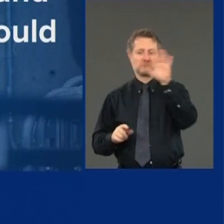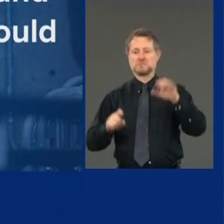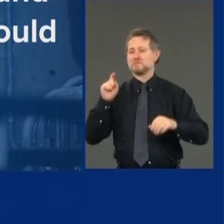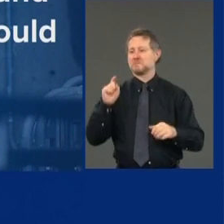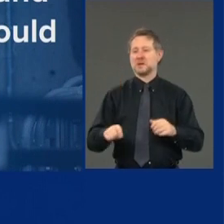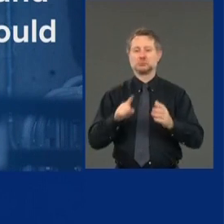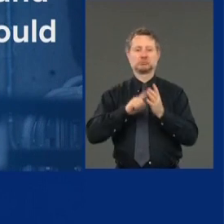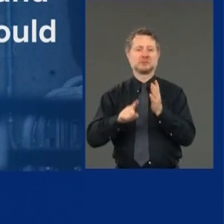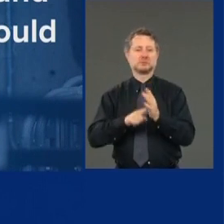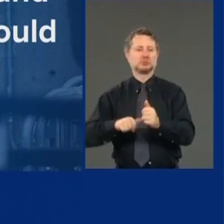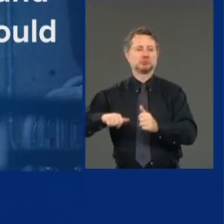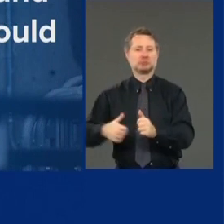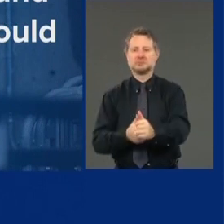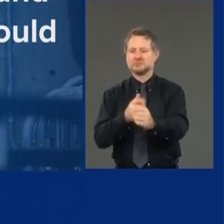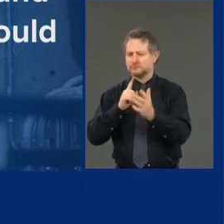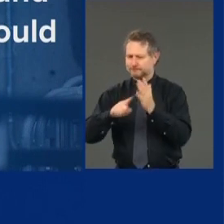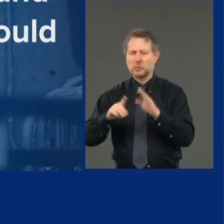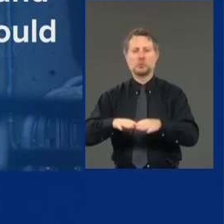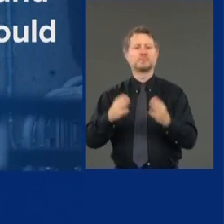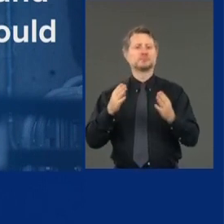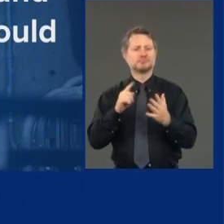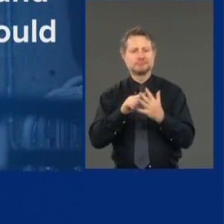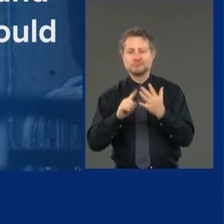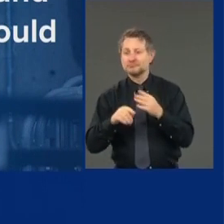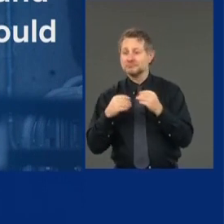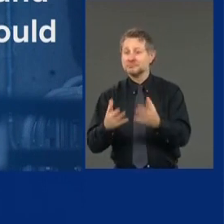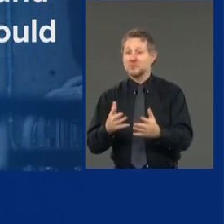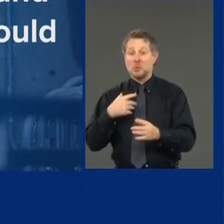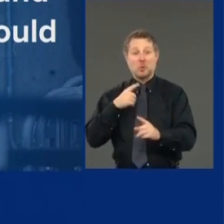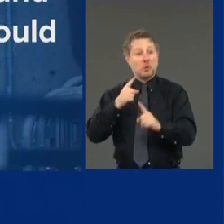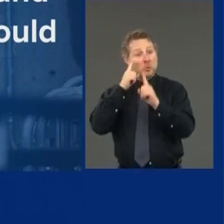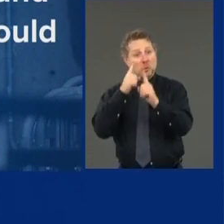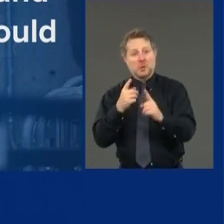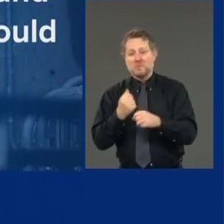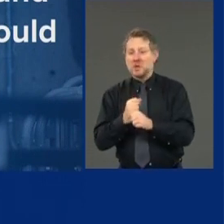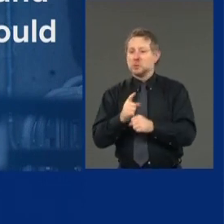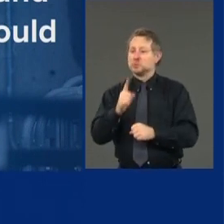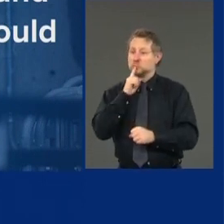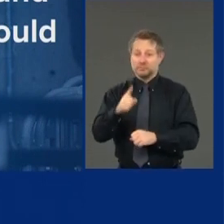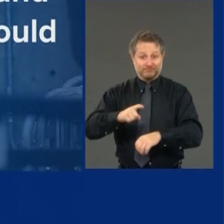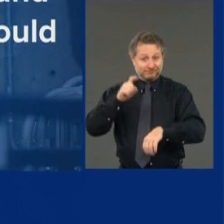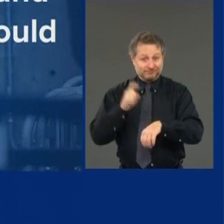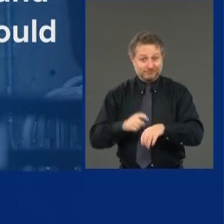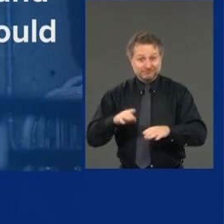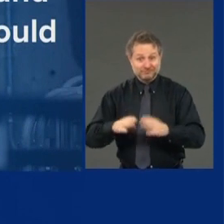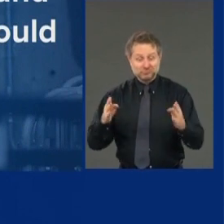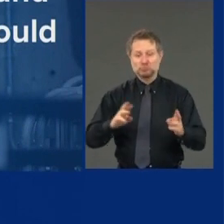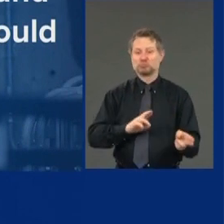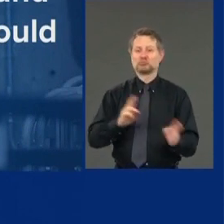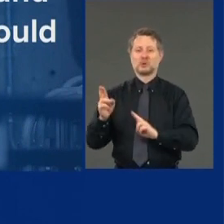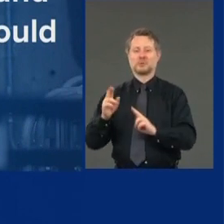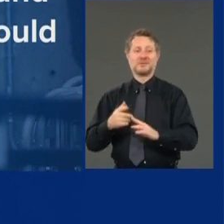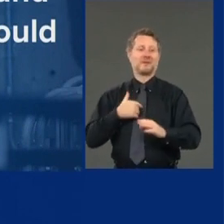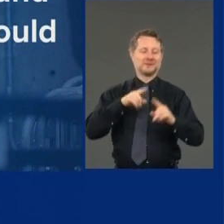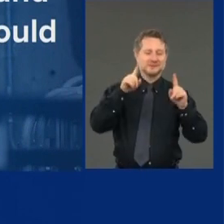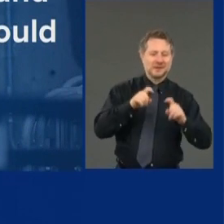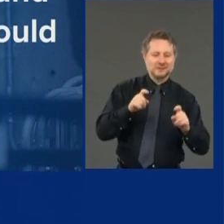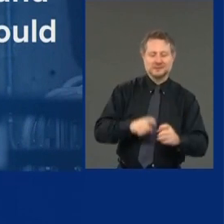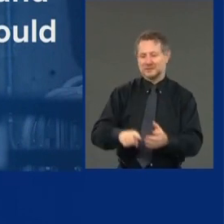reopen, because we want to make sure when they reopen, they have the testing and tracing operation working.